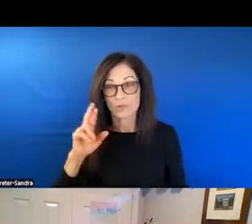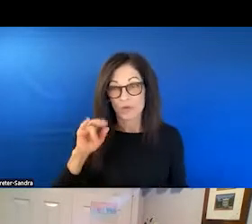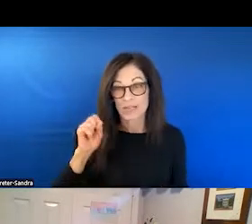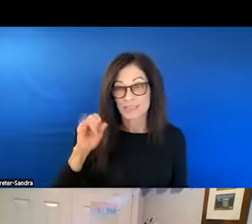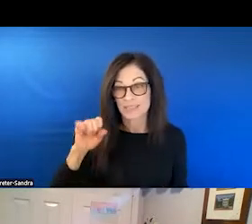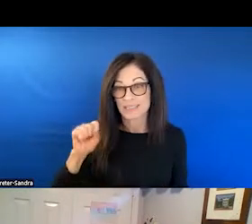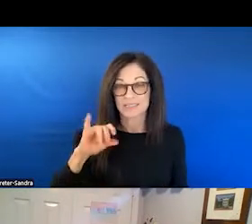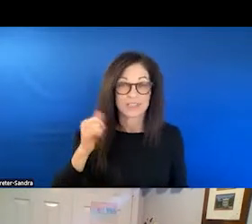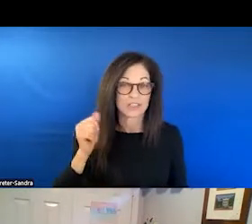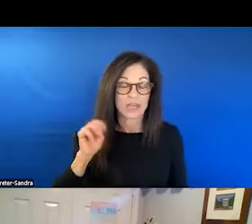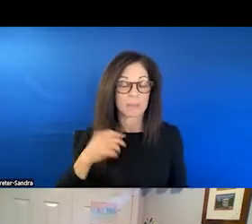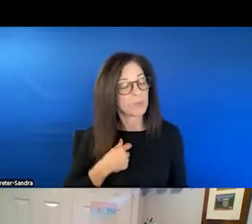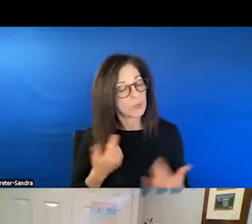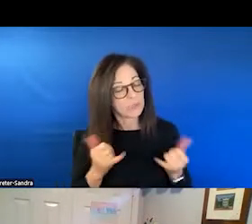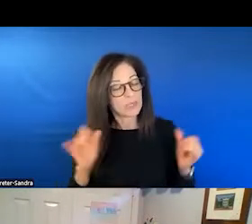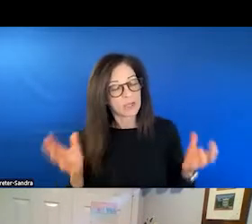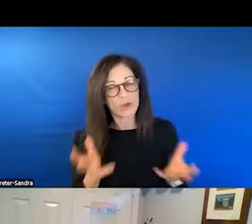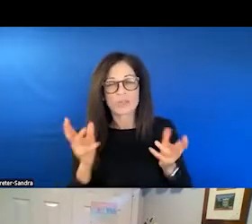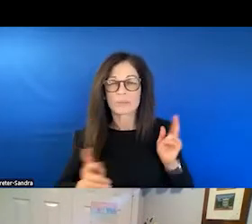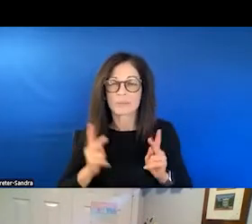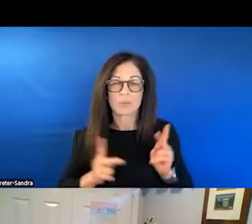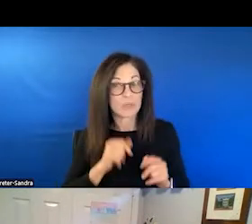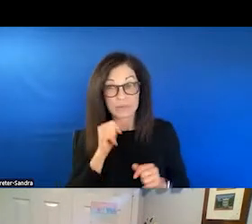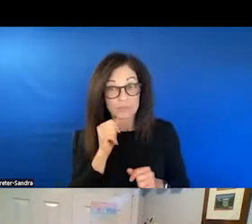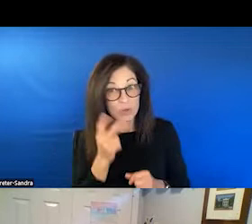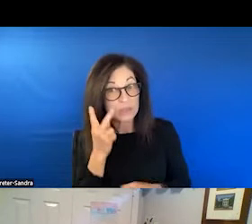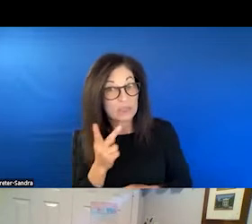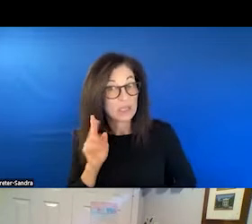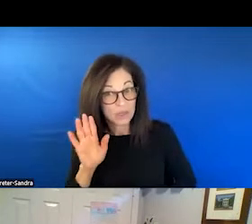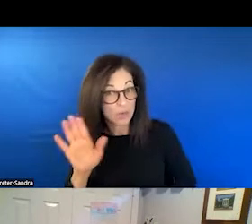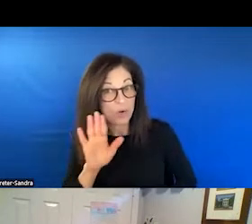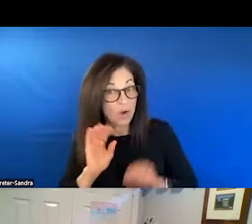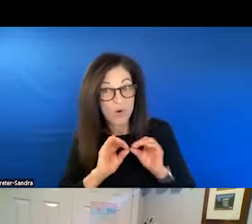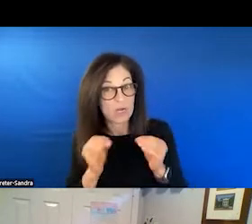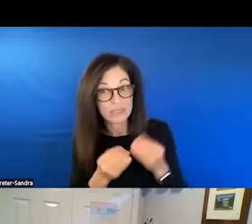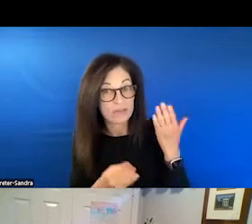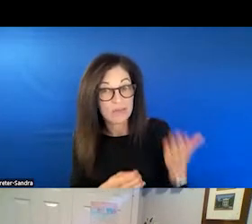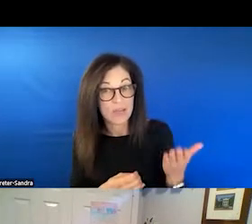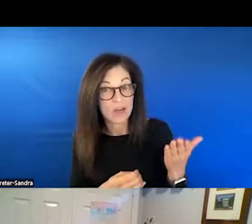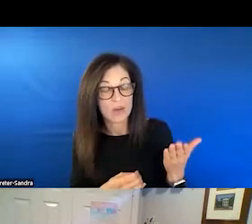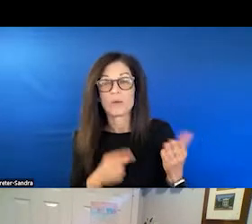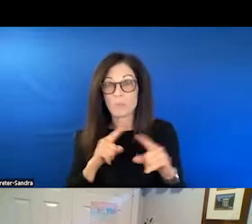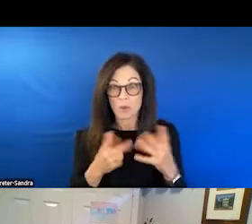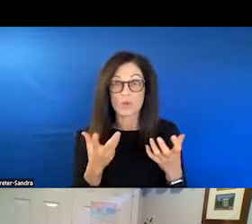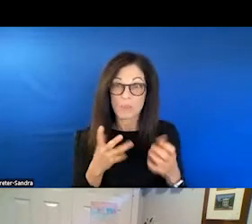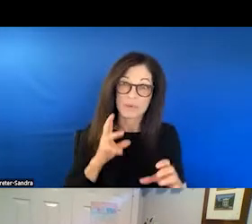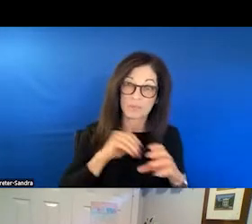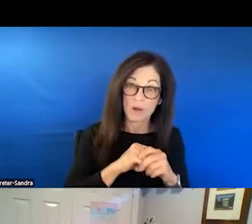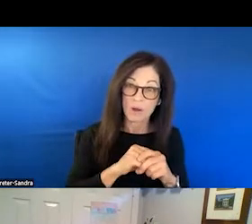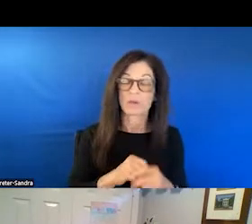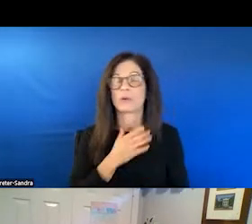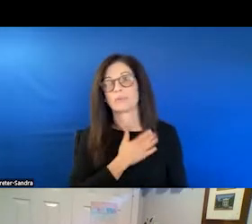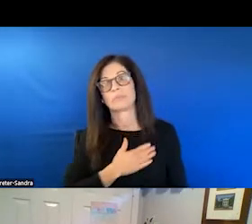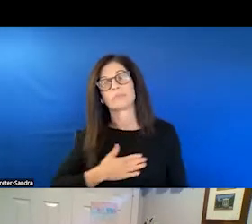and we're still encouraging those who don't see your organization listed here and you'd like to be a part of it, please